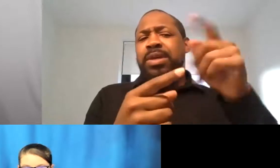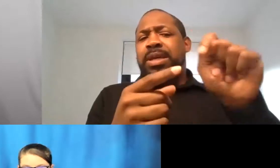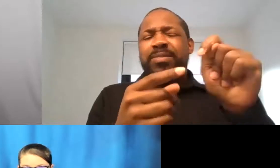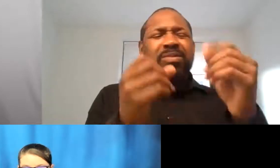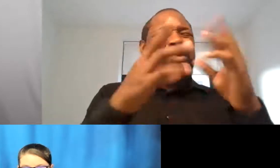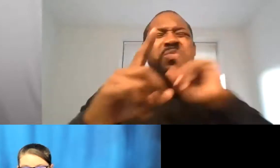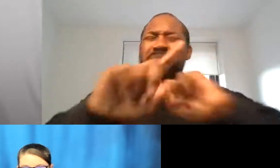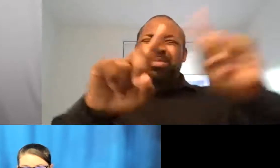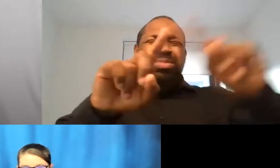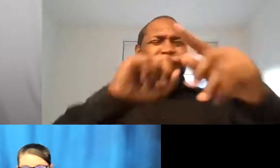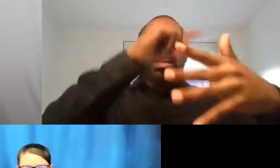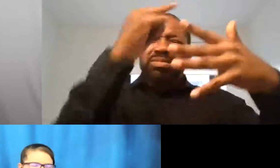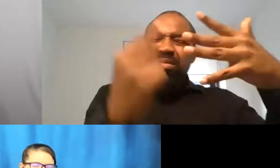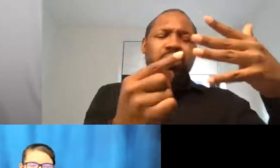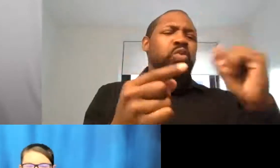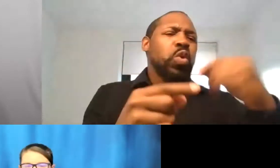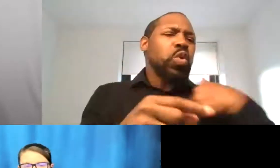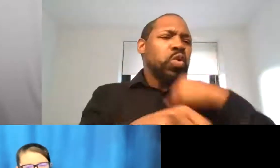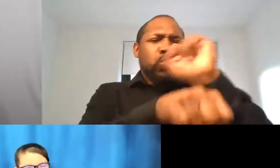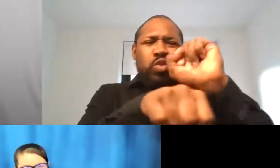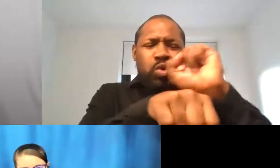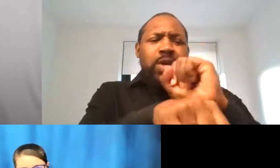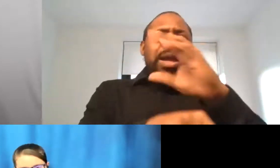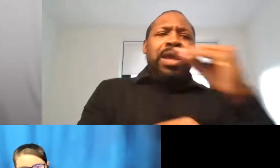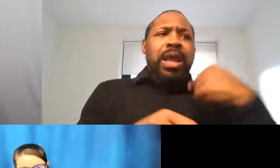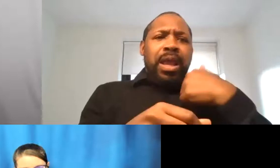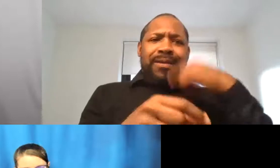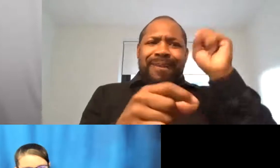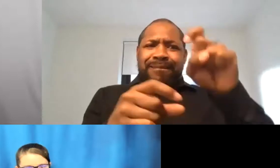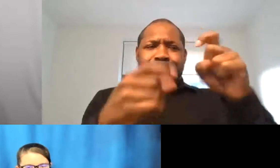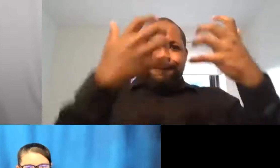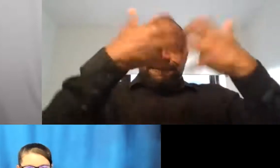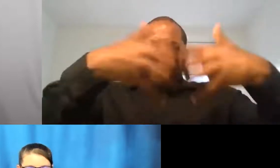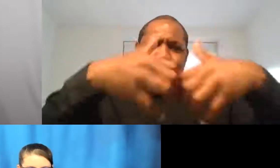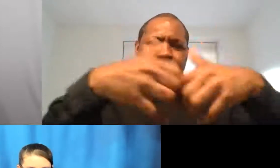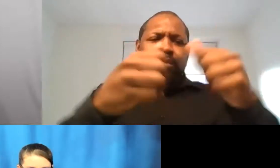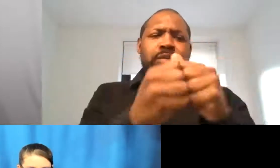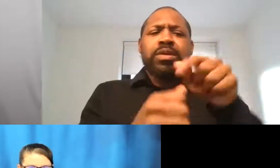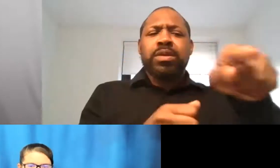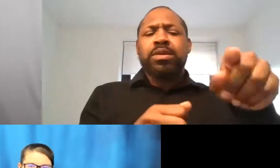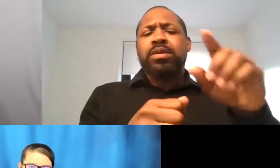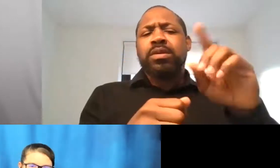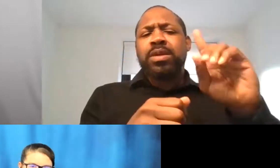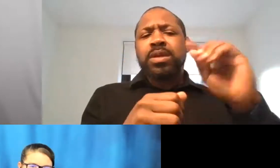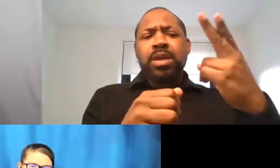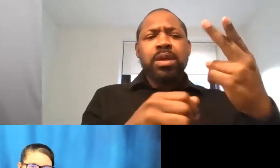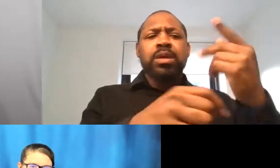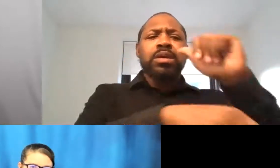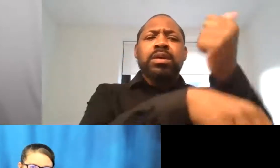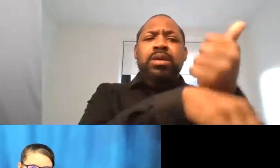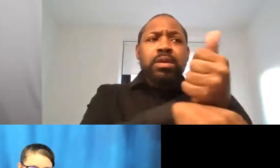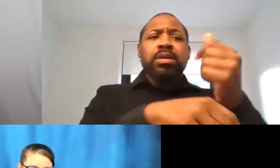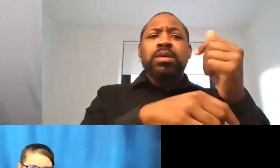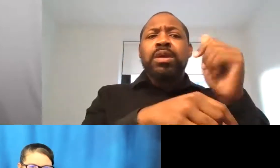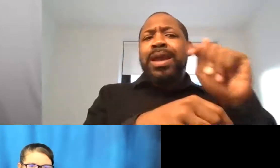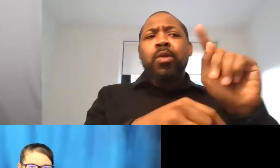option would be, well, there's a number of different options of providing access. So we've been working on those and trying to work out some